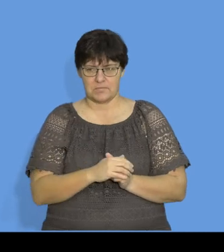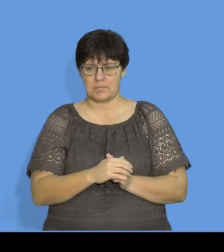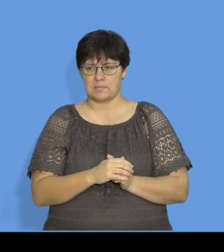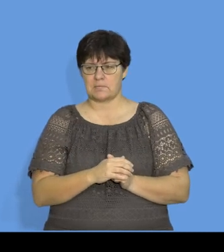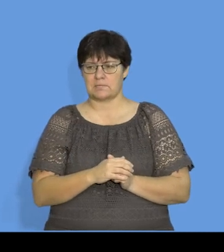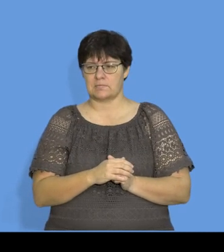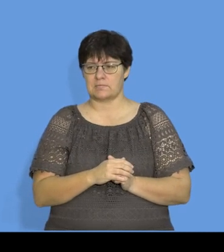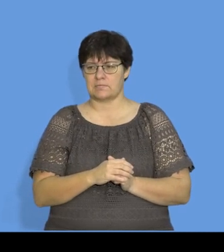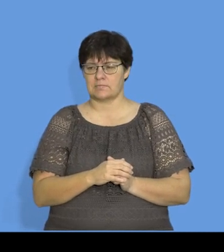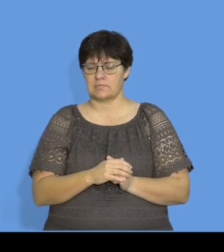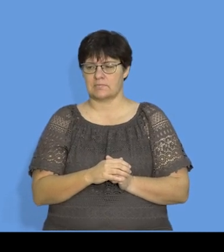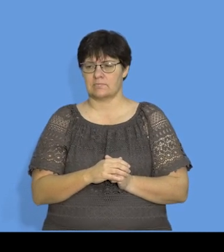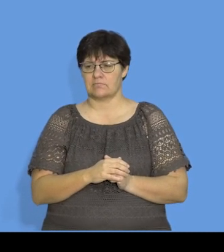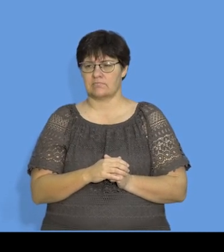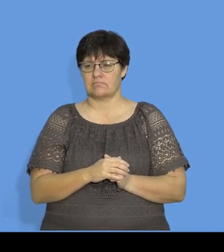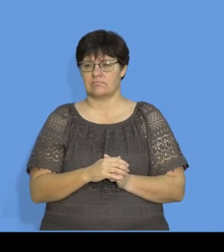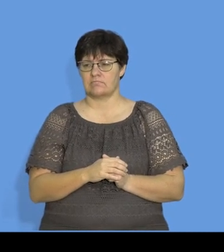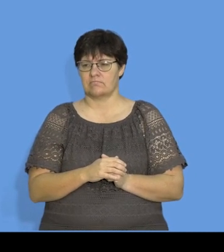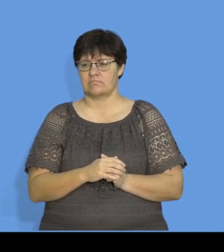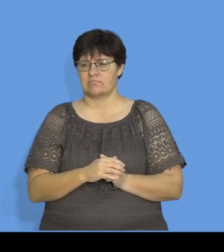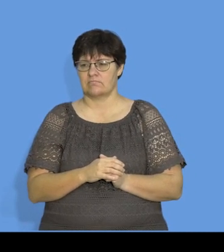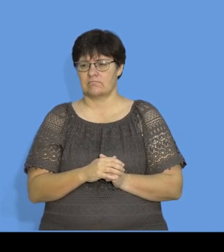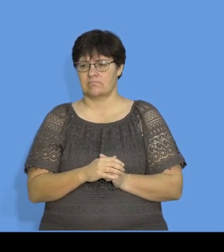It should be outside the bracket. Give me a second.